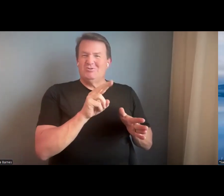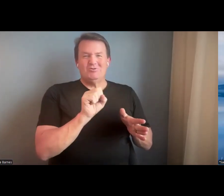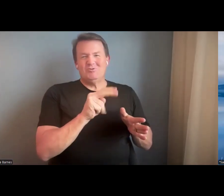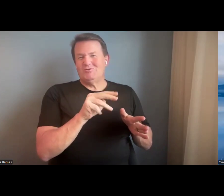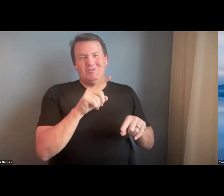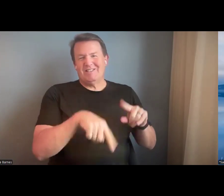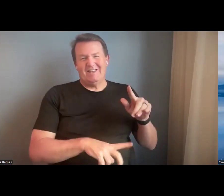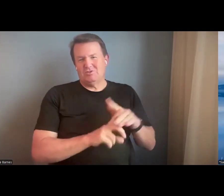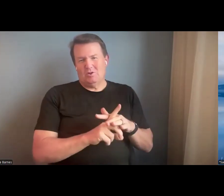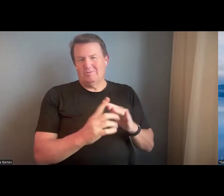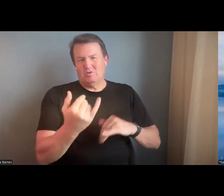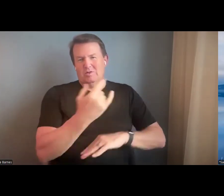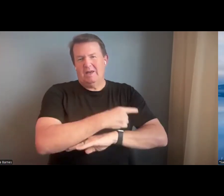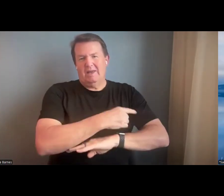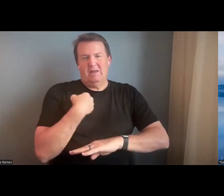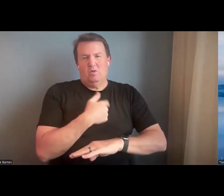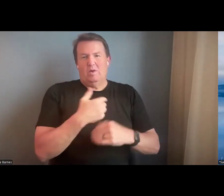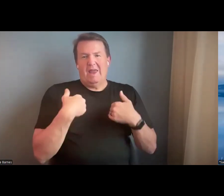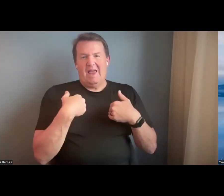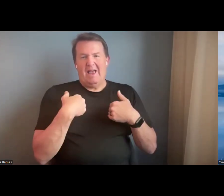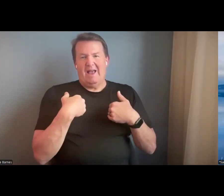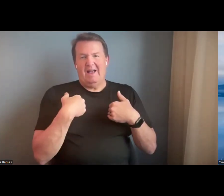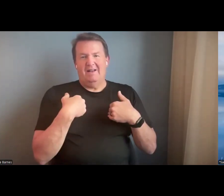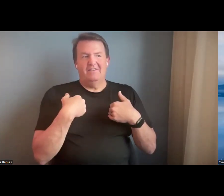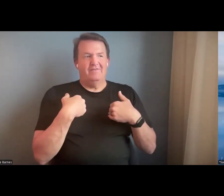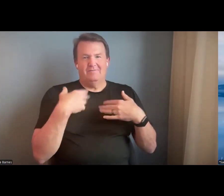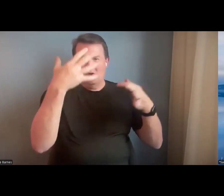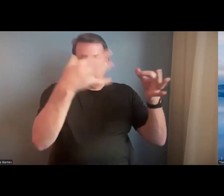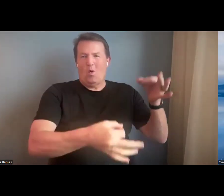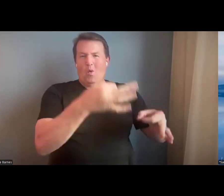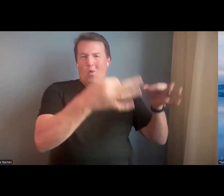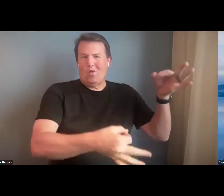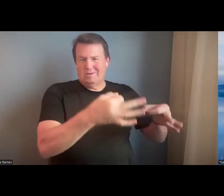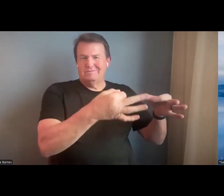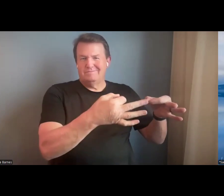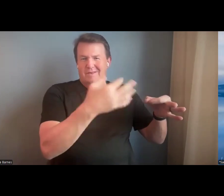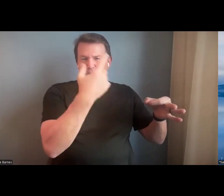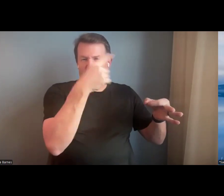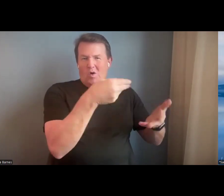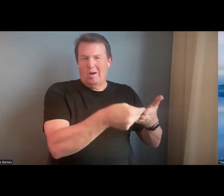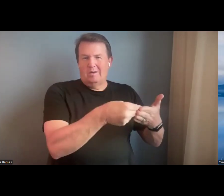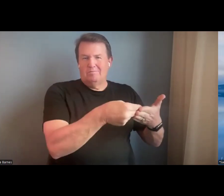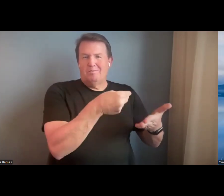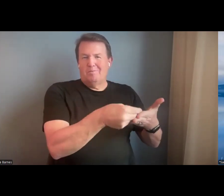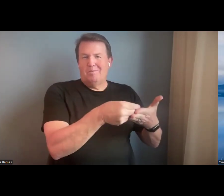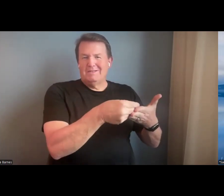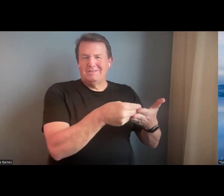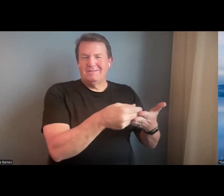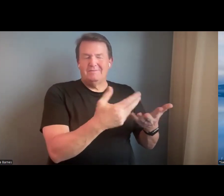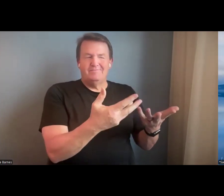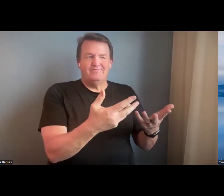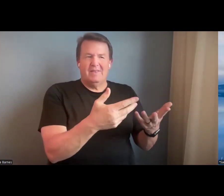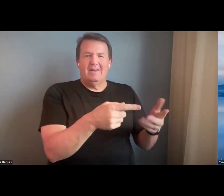because we have a hearing in the legislature today on the budget, so we had to be there. But she